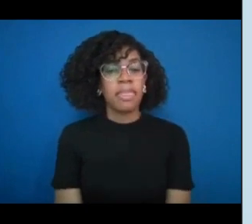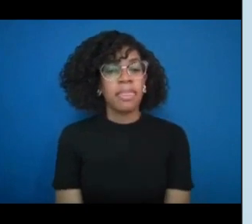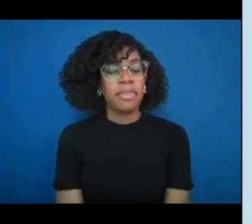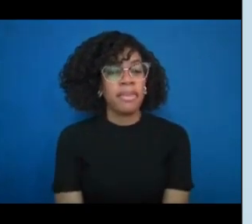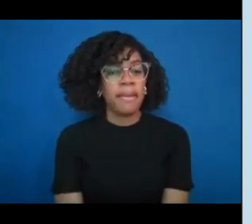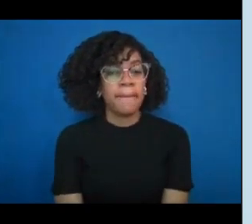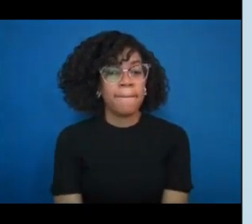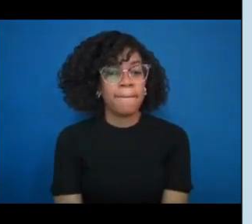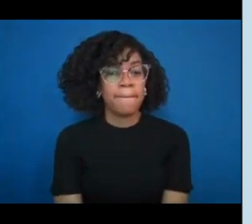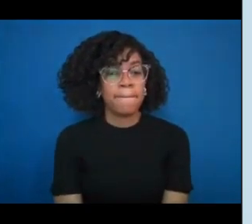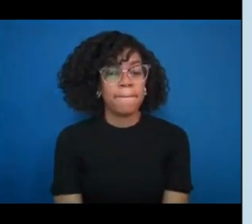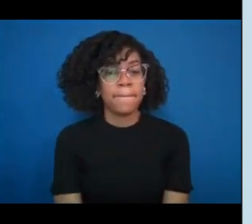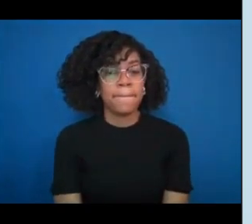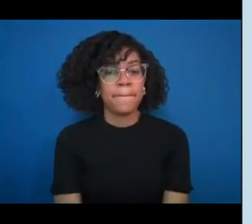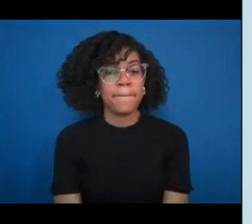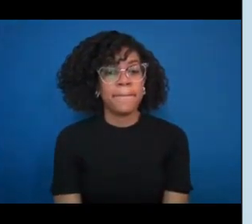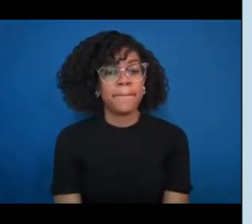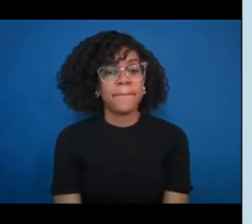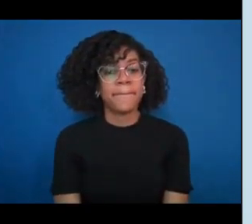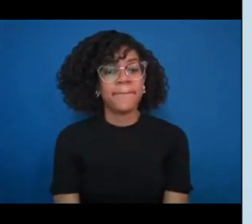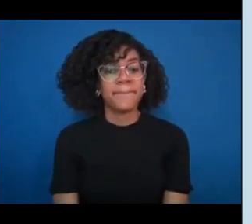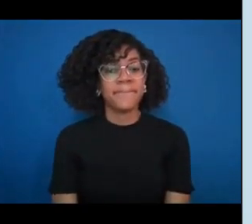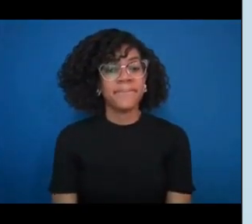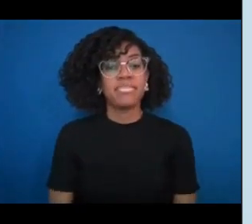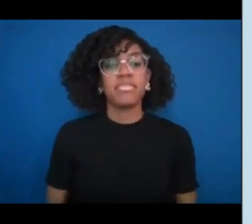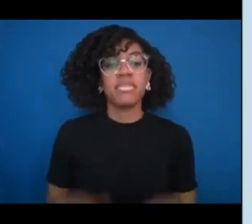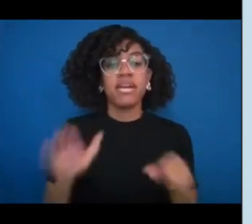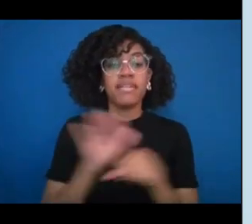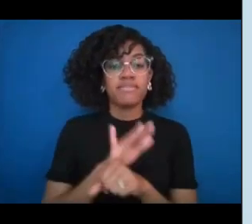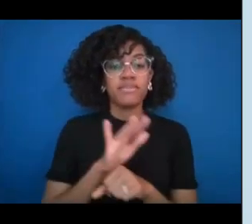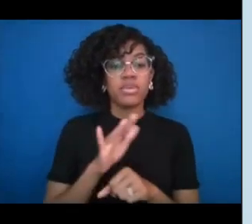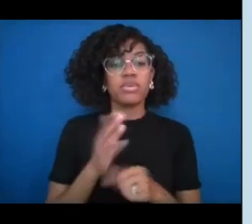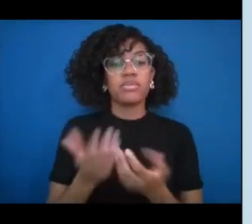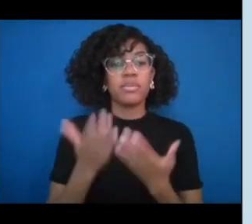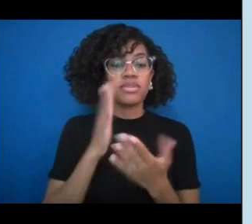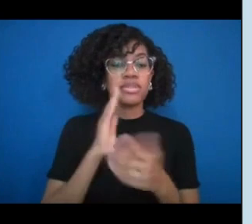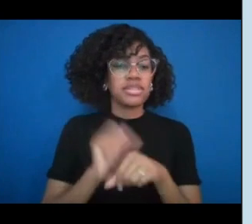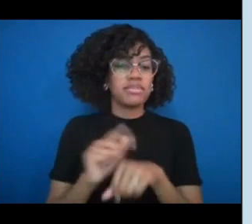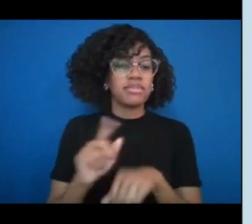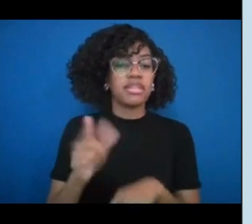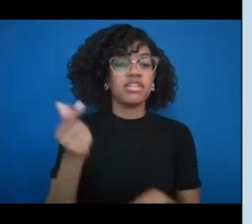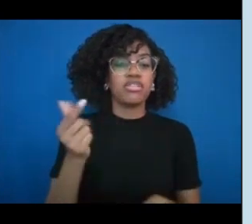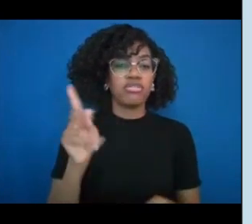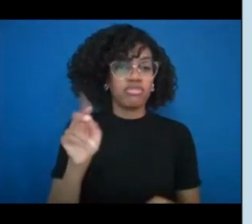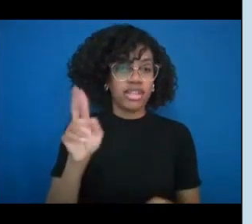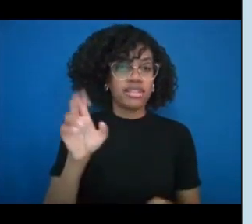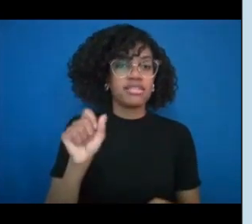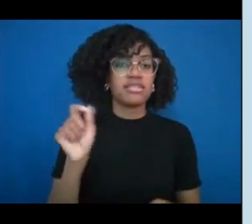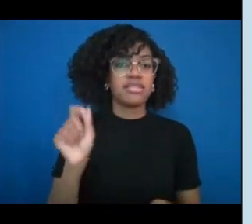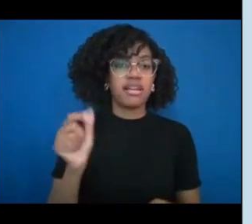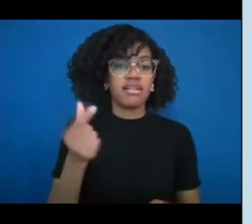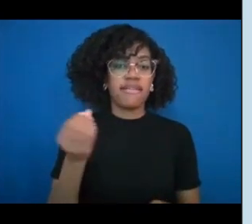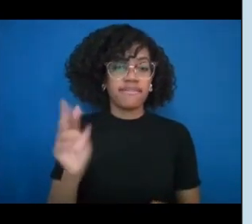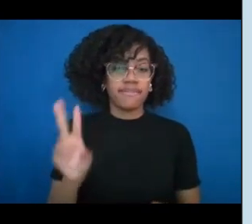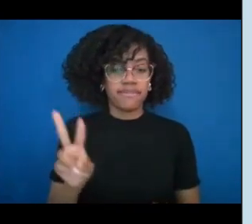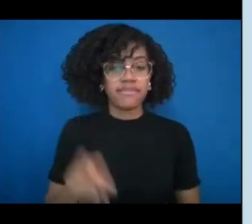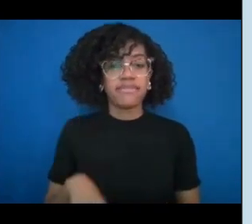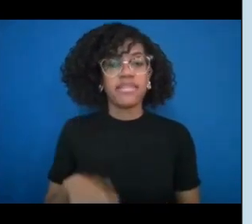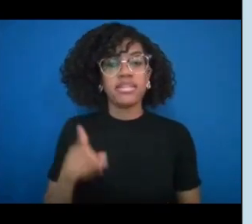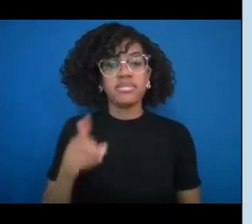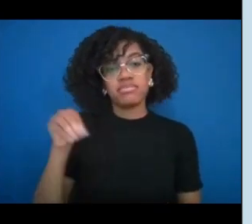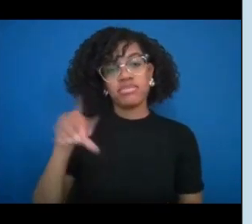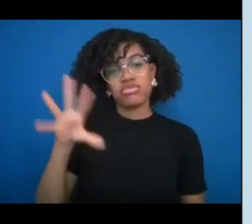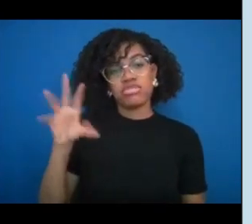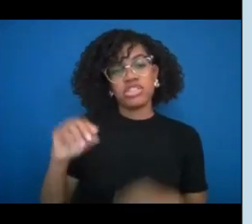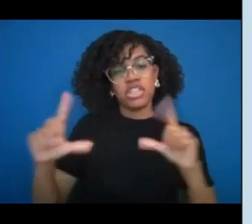The full proposal will be submitted through grants.gov. Here's a screenshot of the